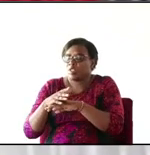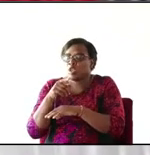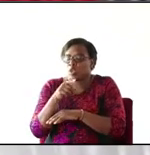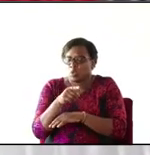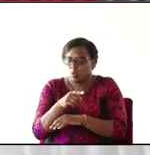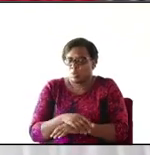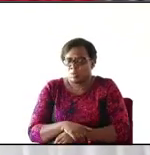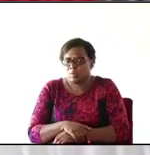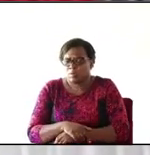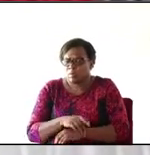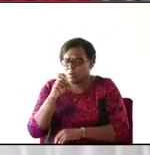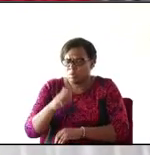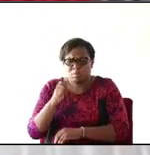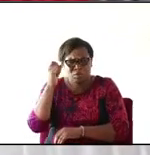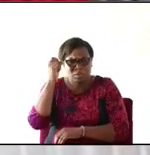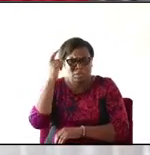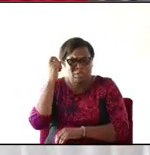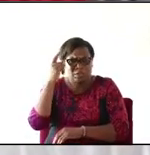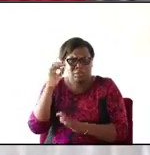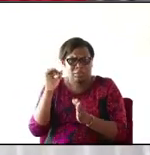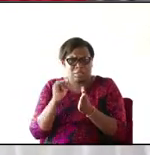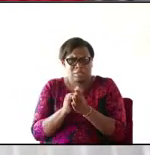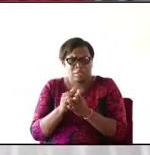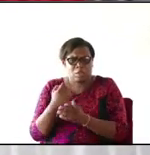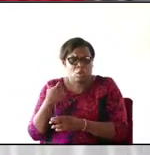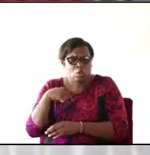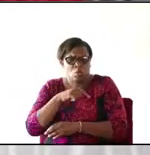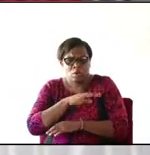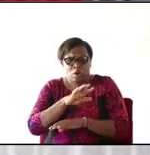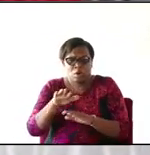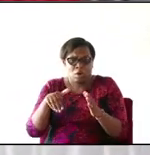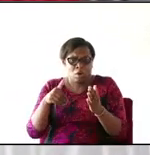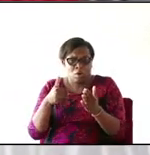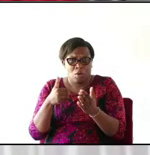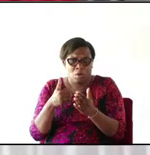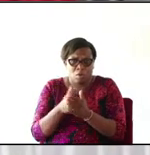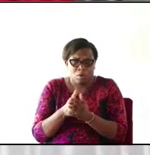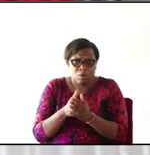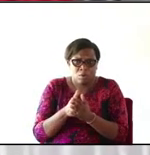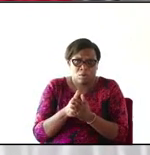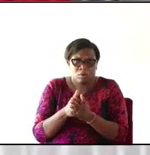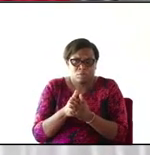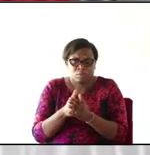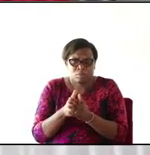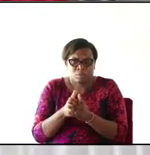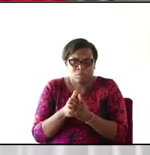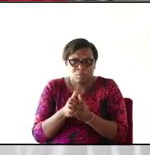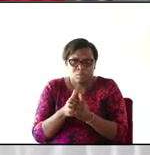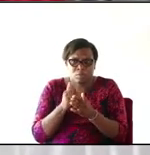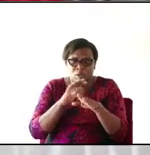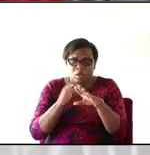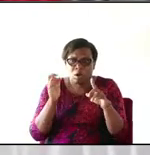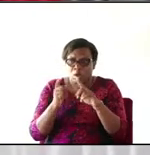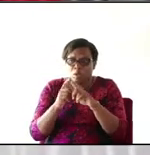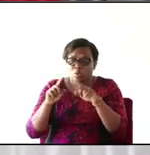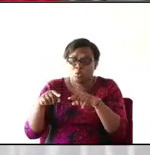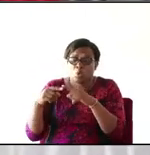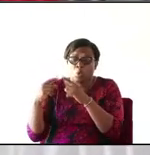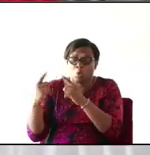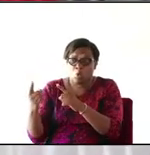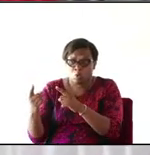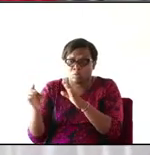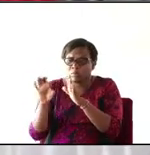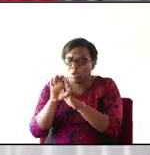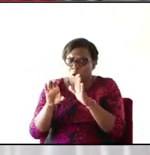we must understand that we are all called to go. It is a commandment of